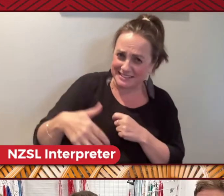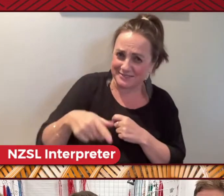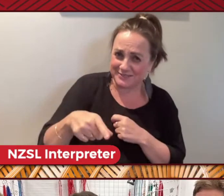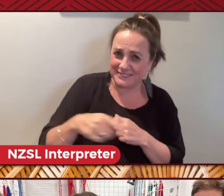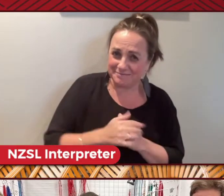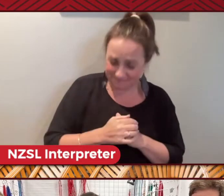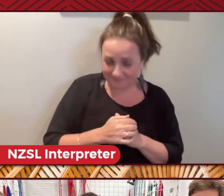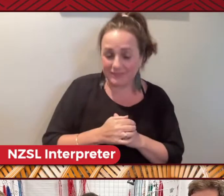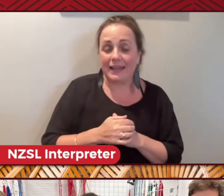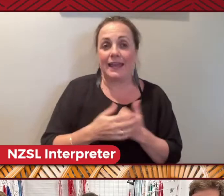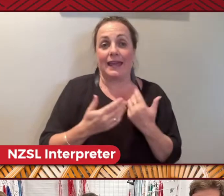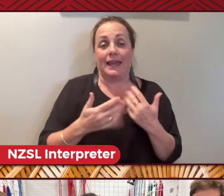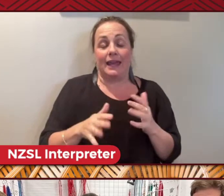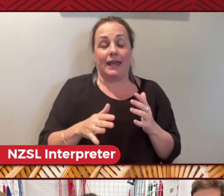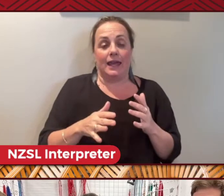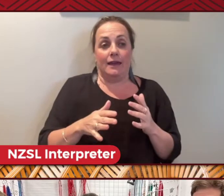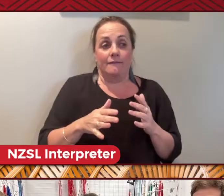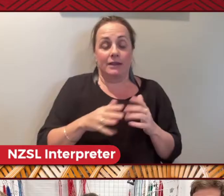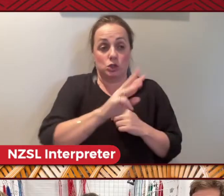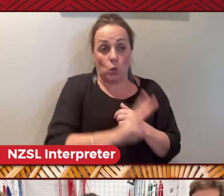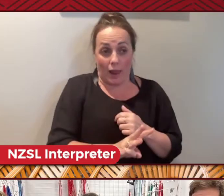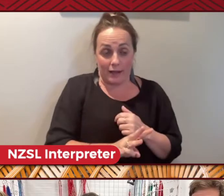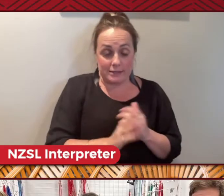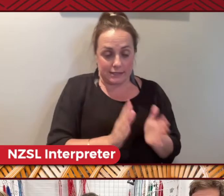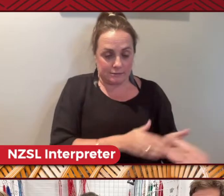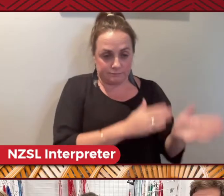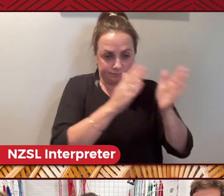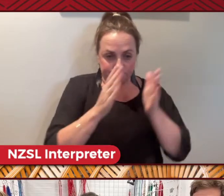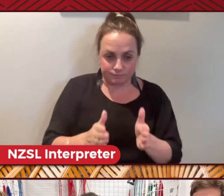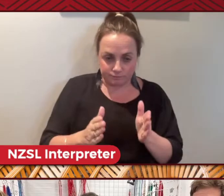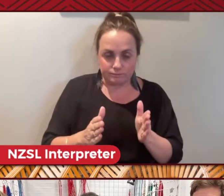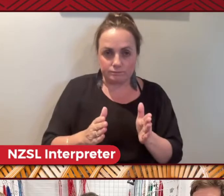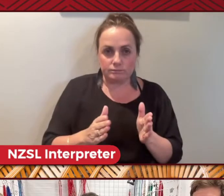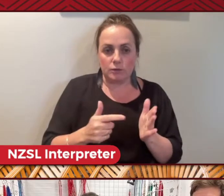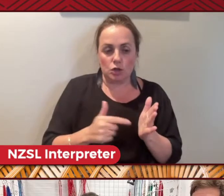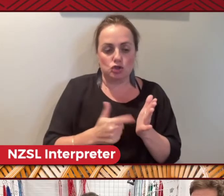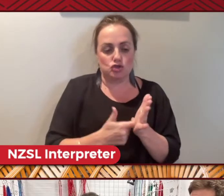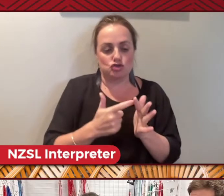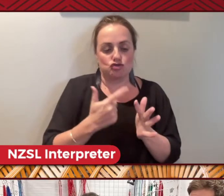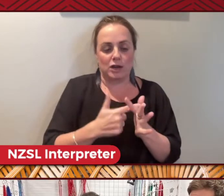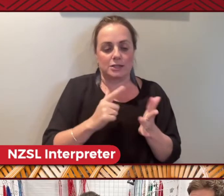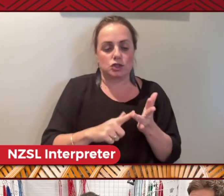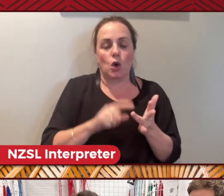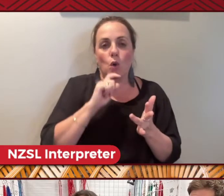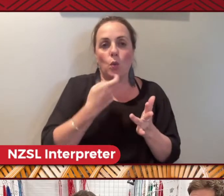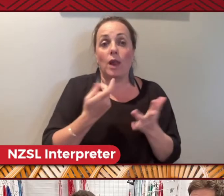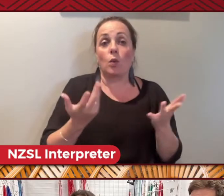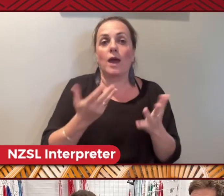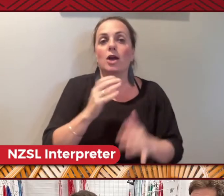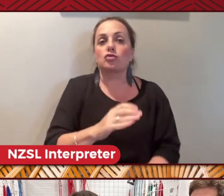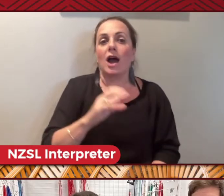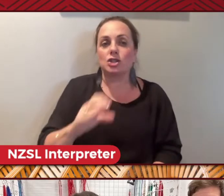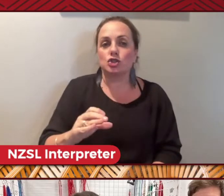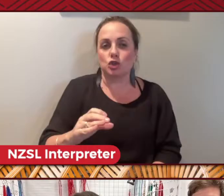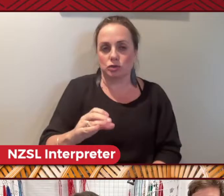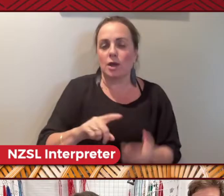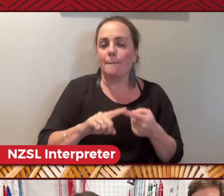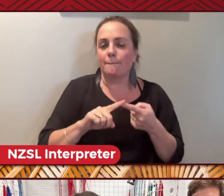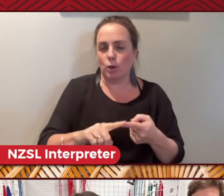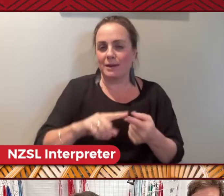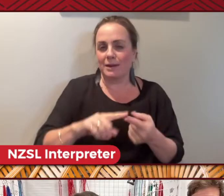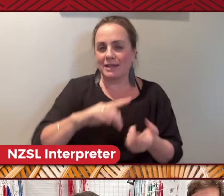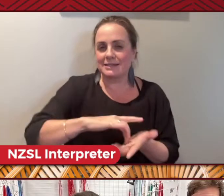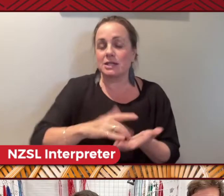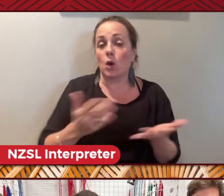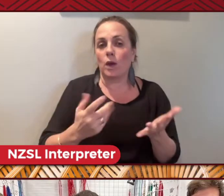So after we're finishing in Wellington, the Trexo will go down to Christchurch, which we have another permanent clinic in